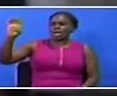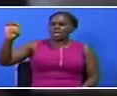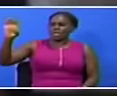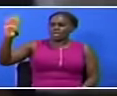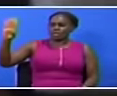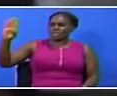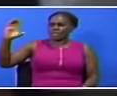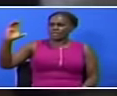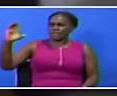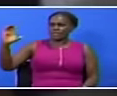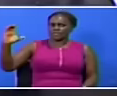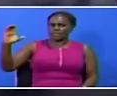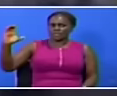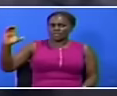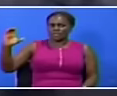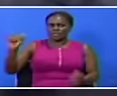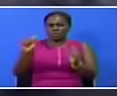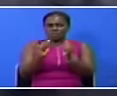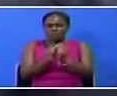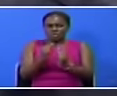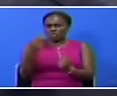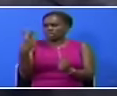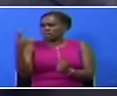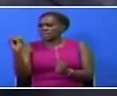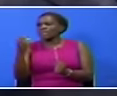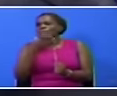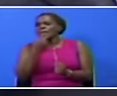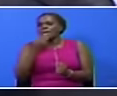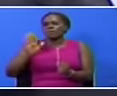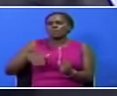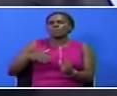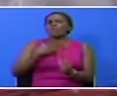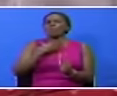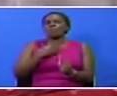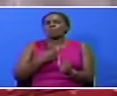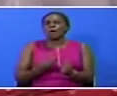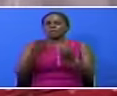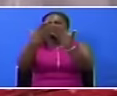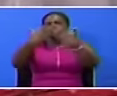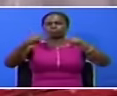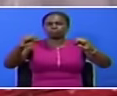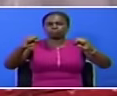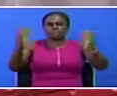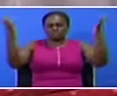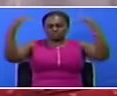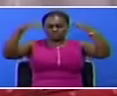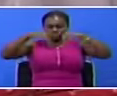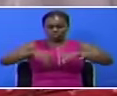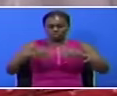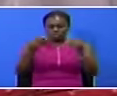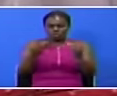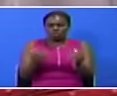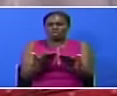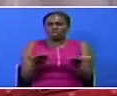Boundaries Commission was engaging the 20 men and women who wish to lead this nation in a forum to iron out